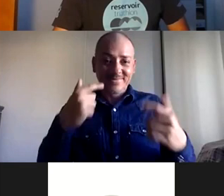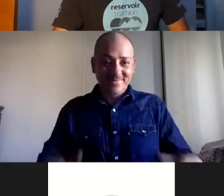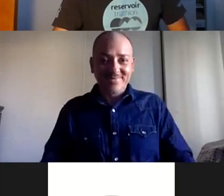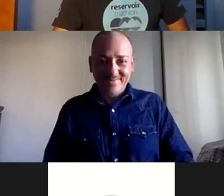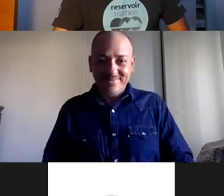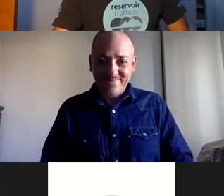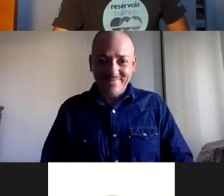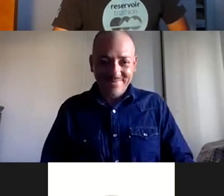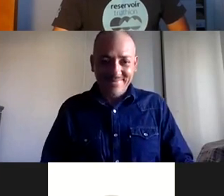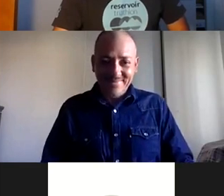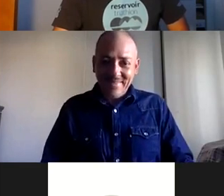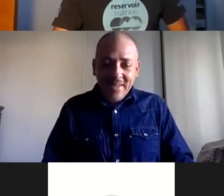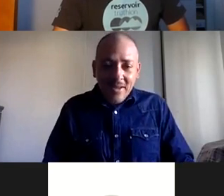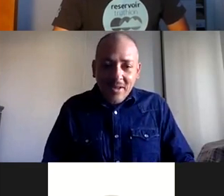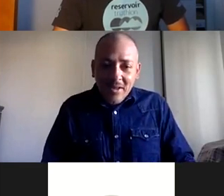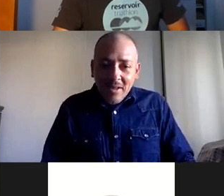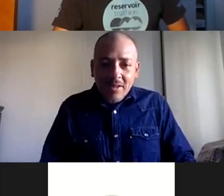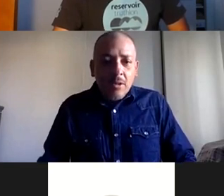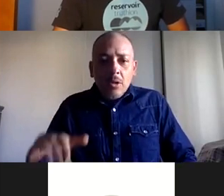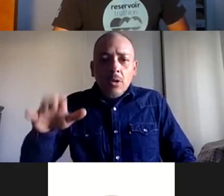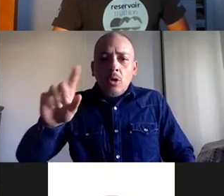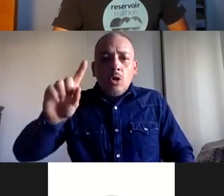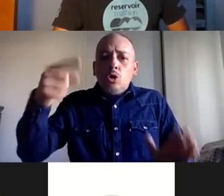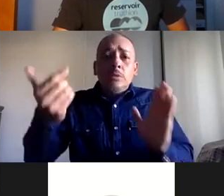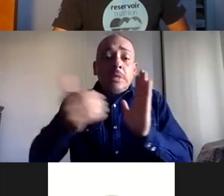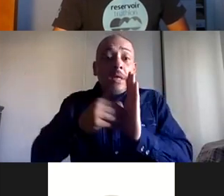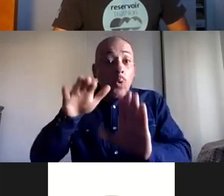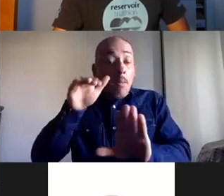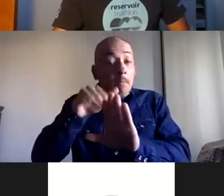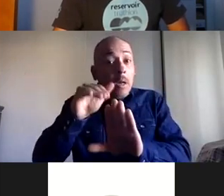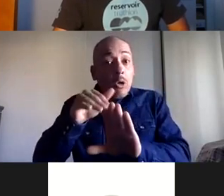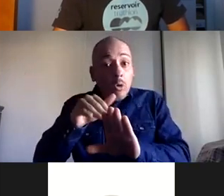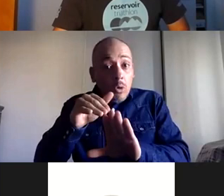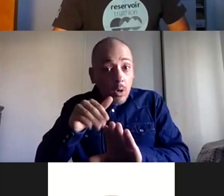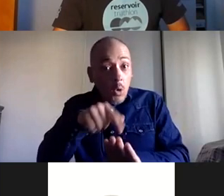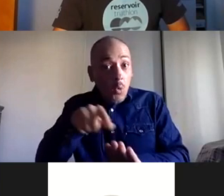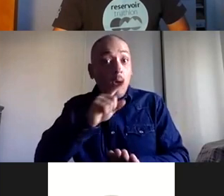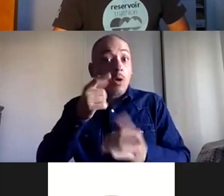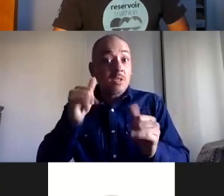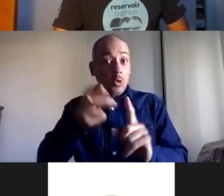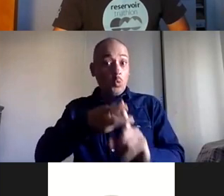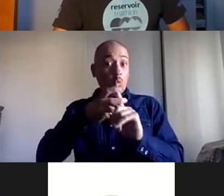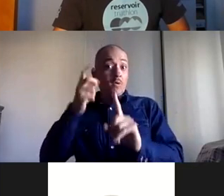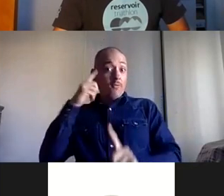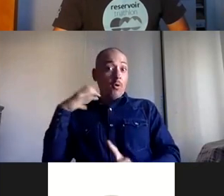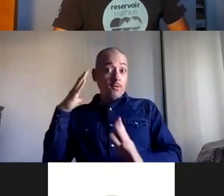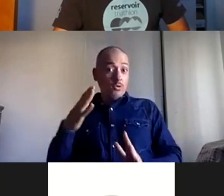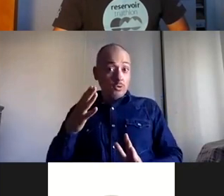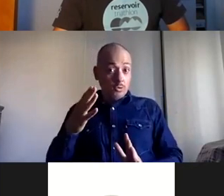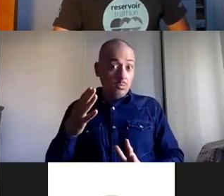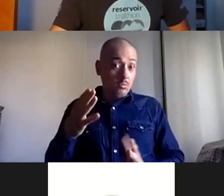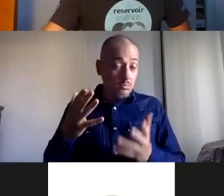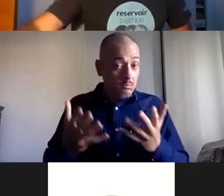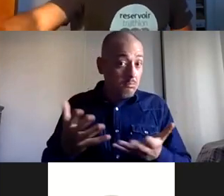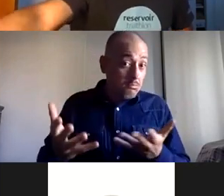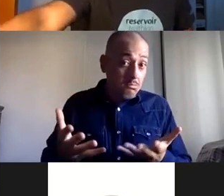Cool. And just again, a reminder that we are still recruiting for officers. So